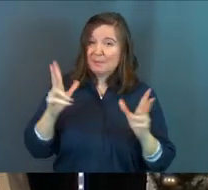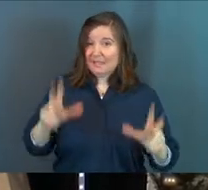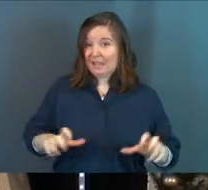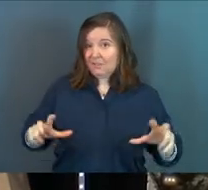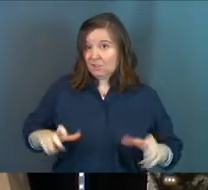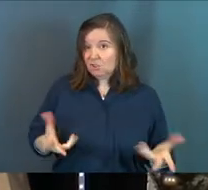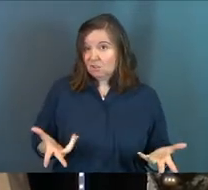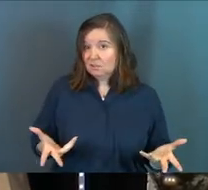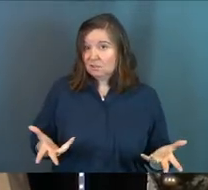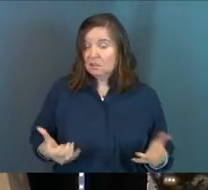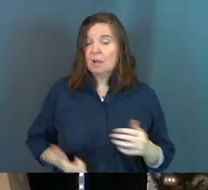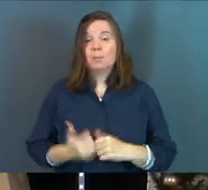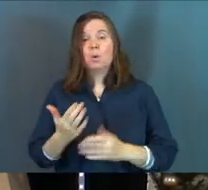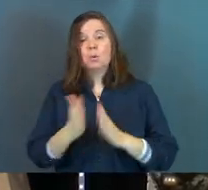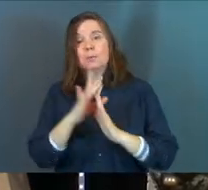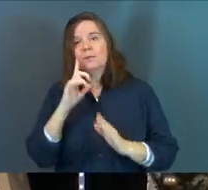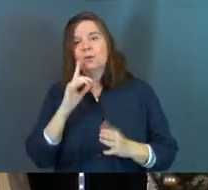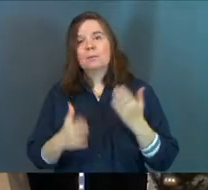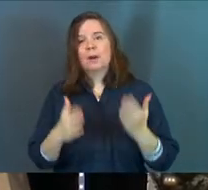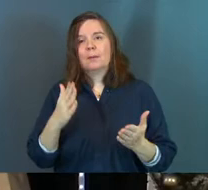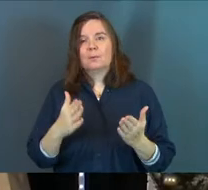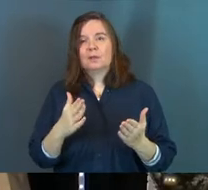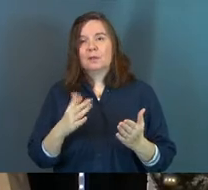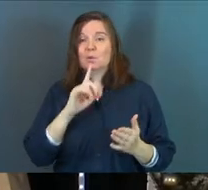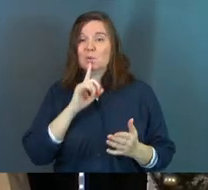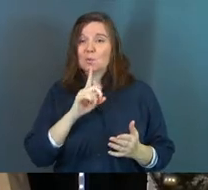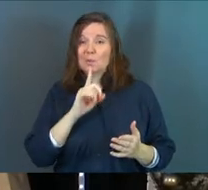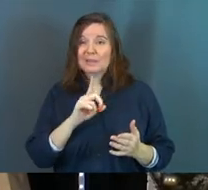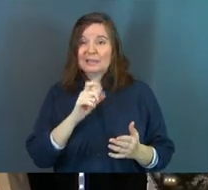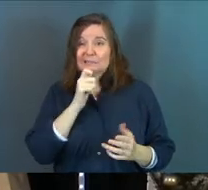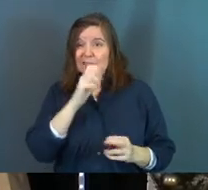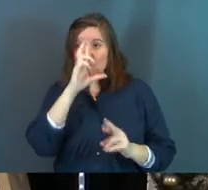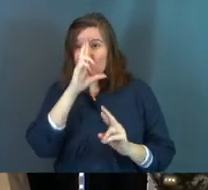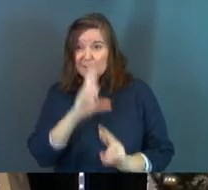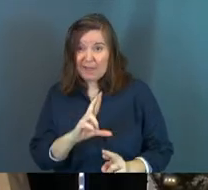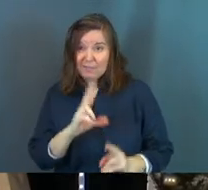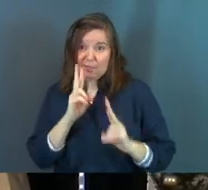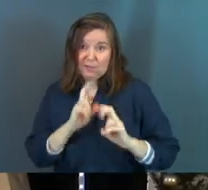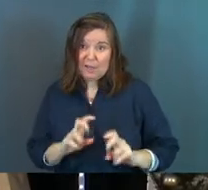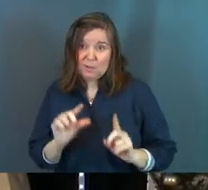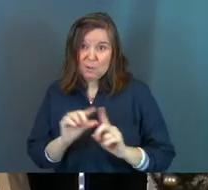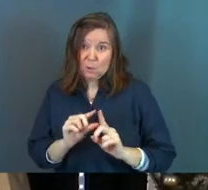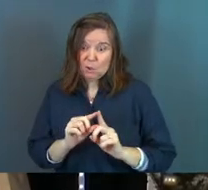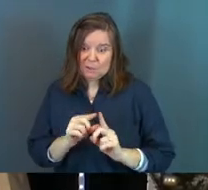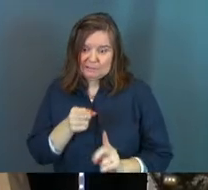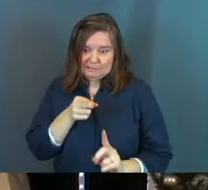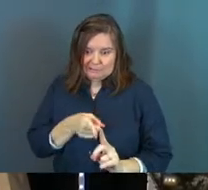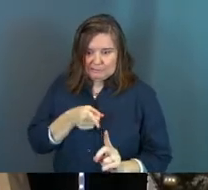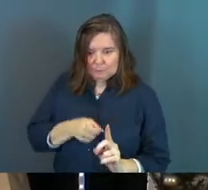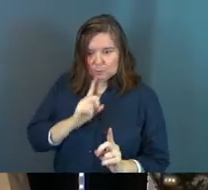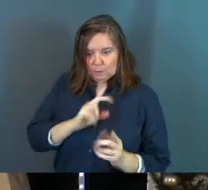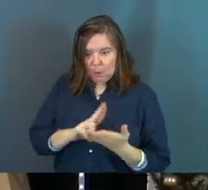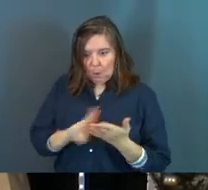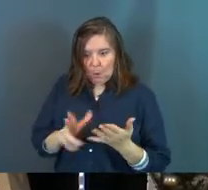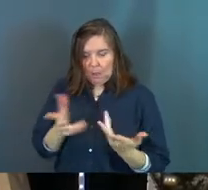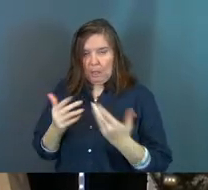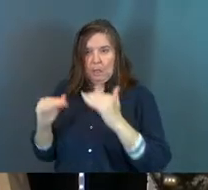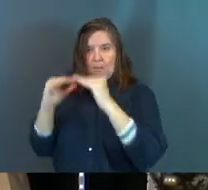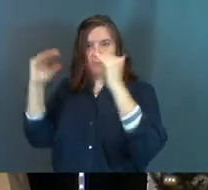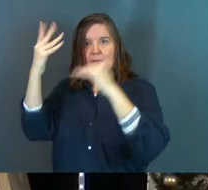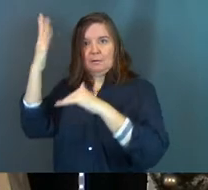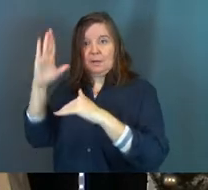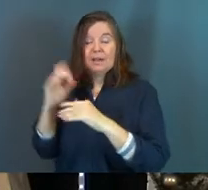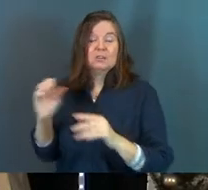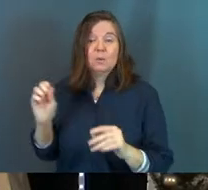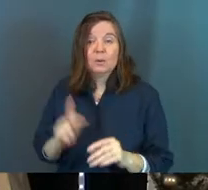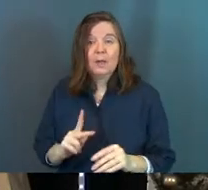selfish. Most of what you pray for is probably really disrespectful if we analyzed your words to an absolutely holy, majestic God. And